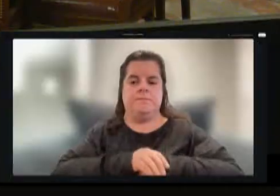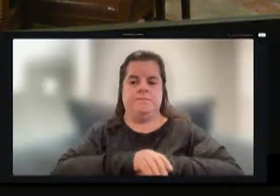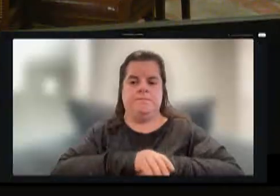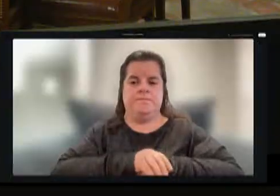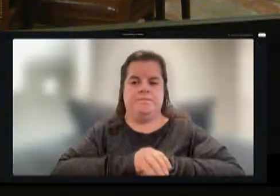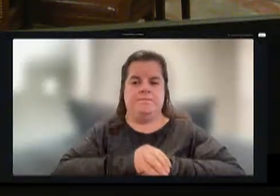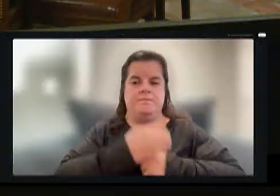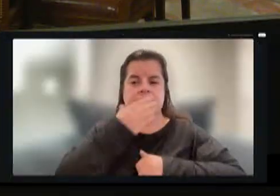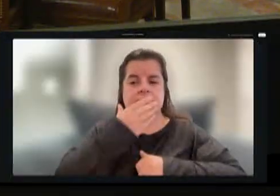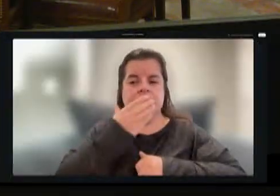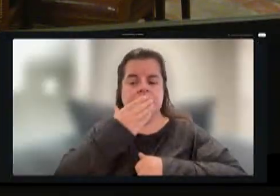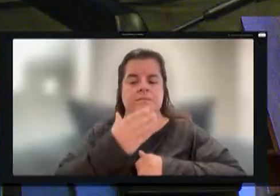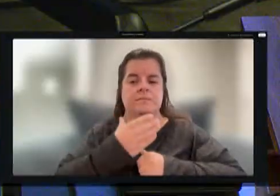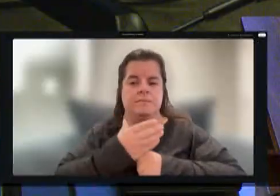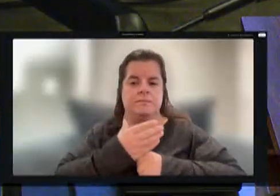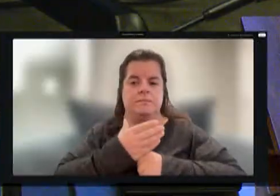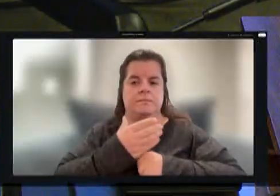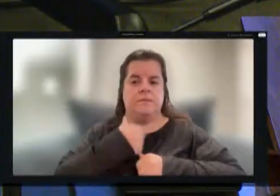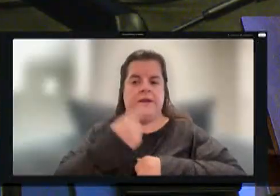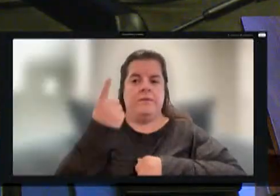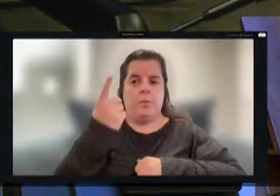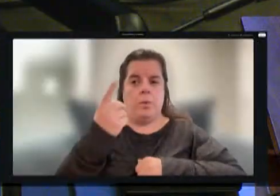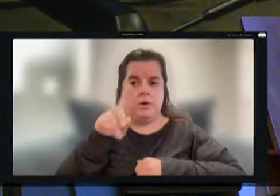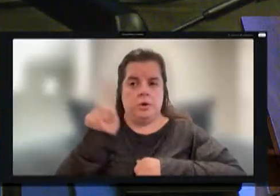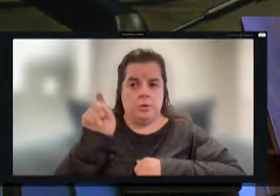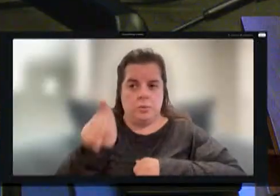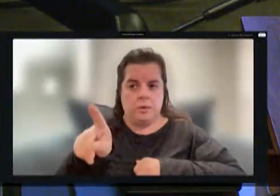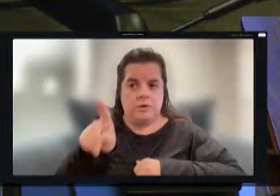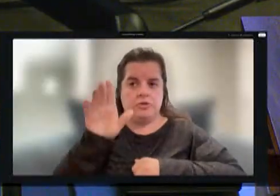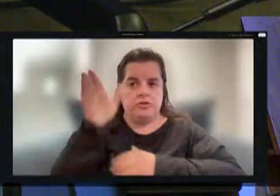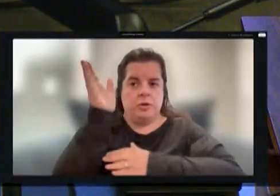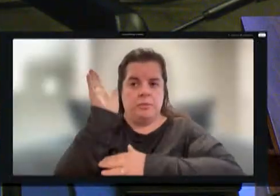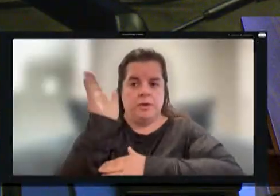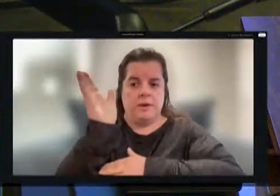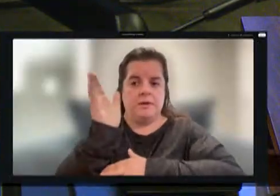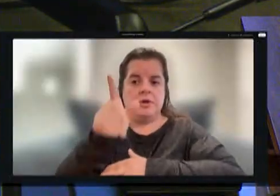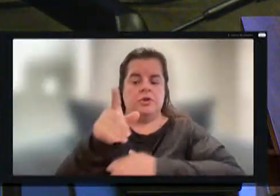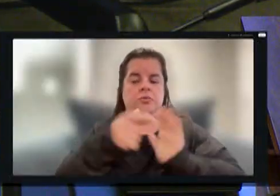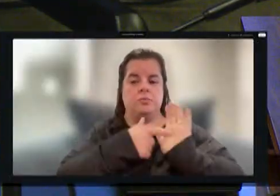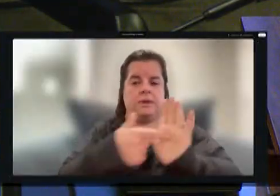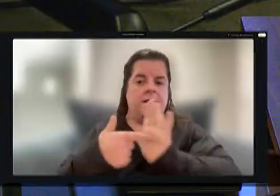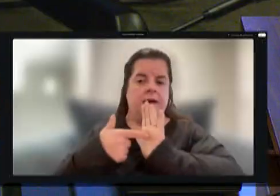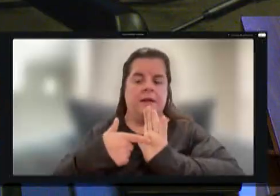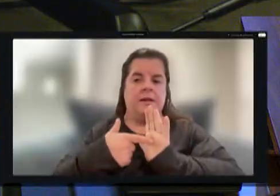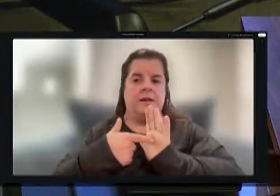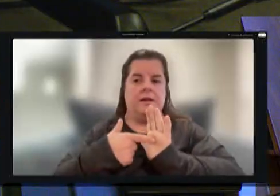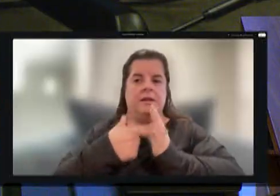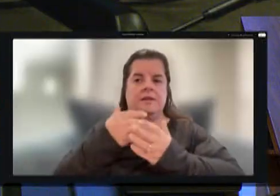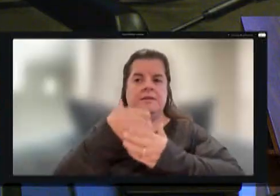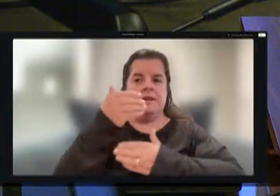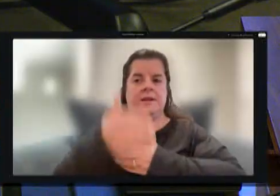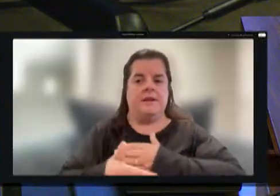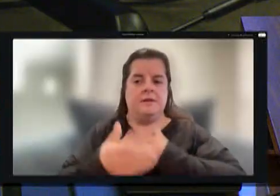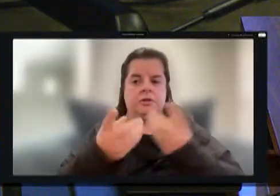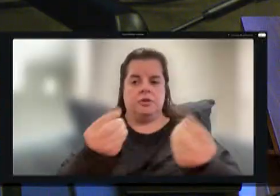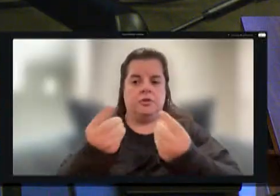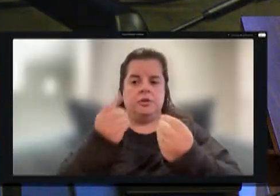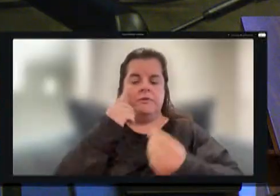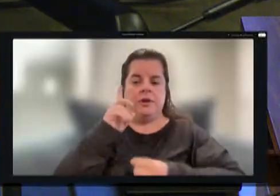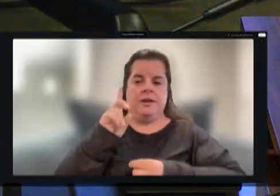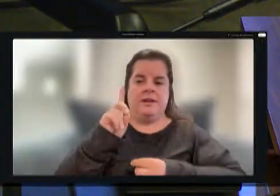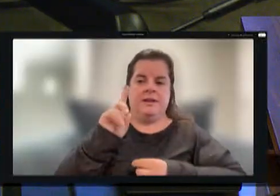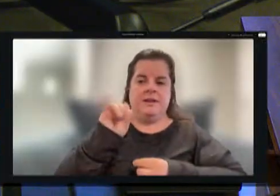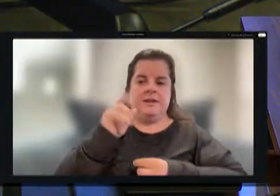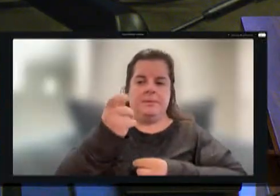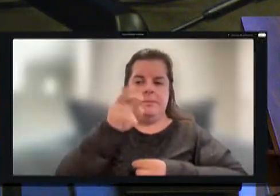you. I just have one question. In your presentation, you laid out sort of the next steps for the disparity study and the work that